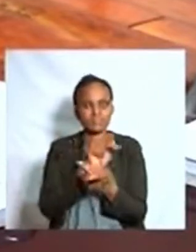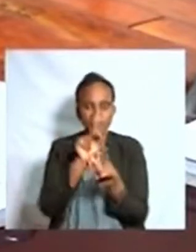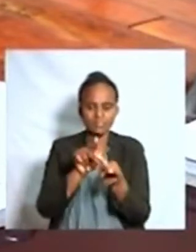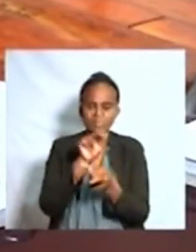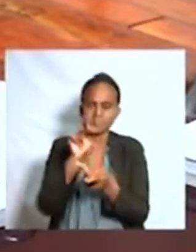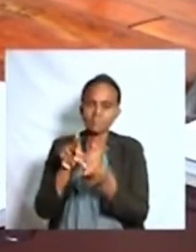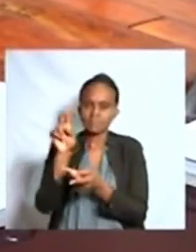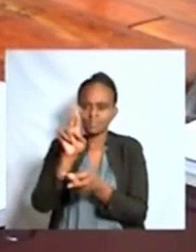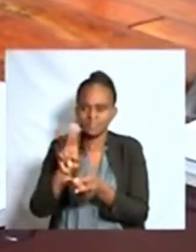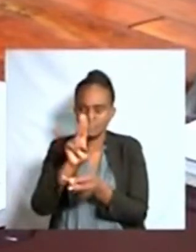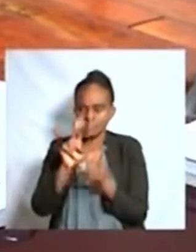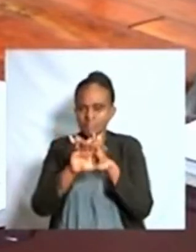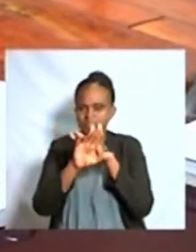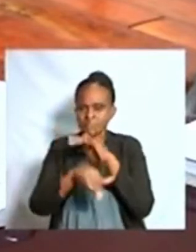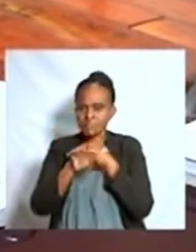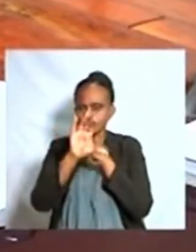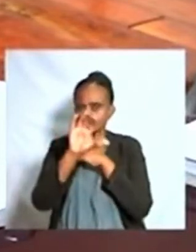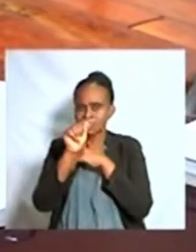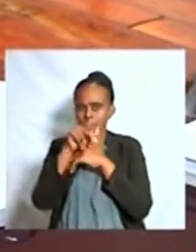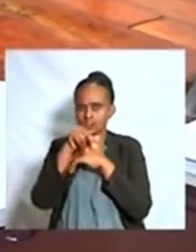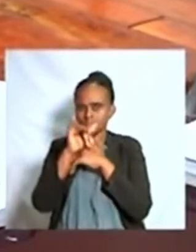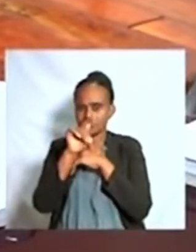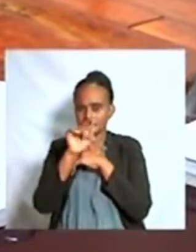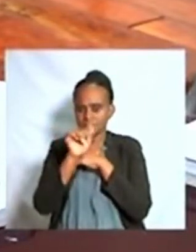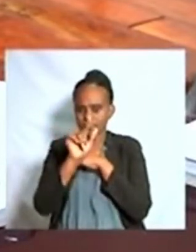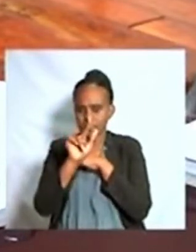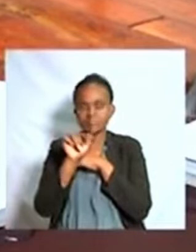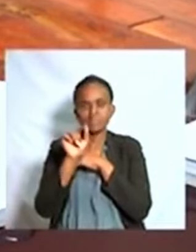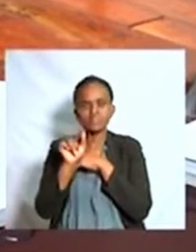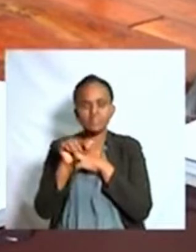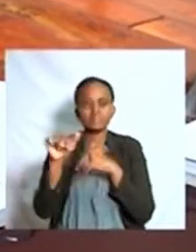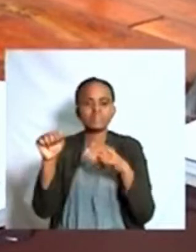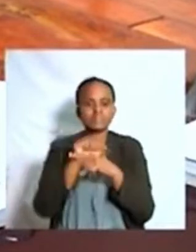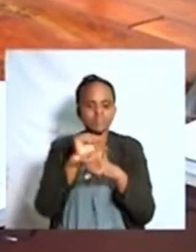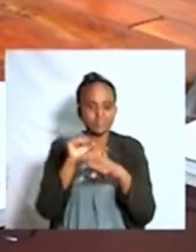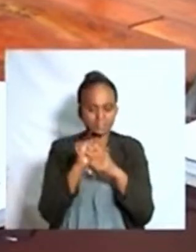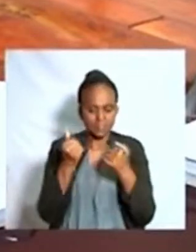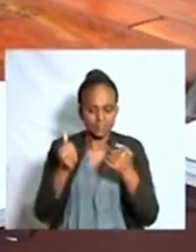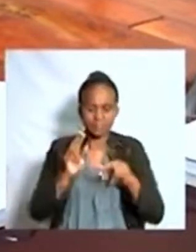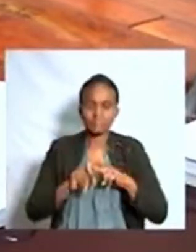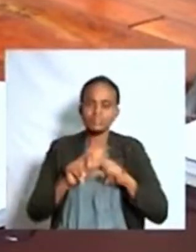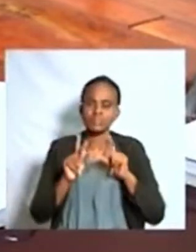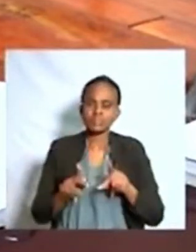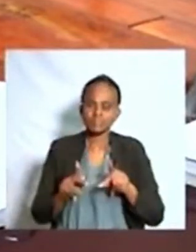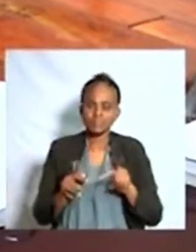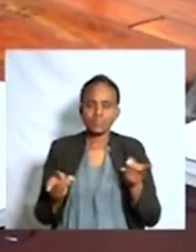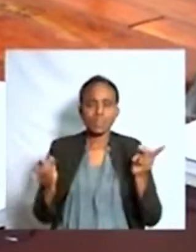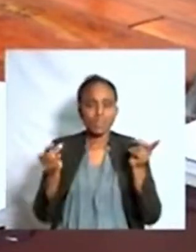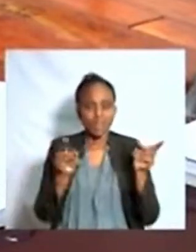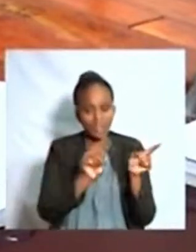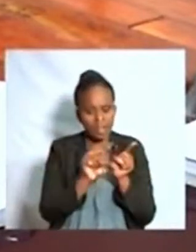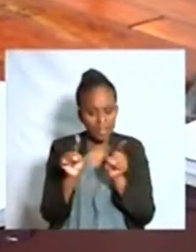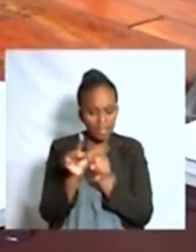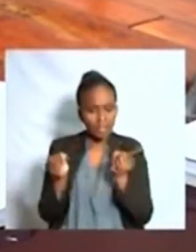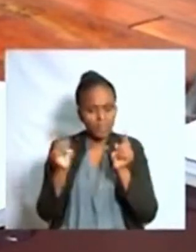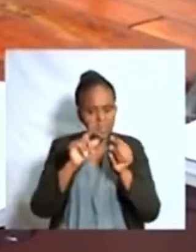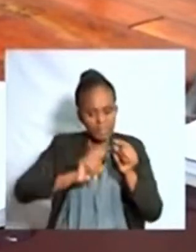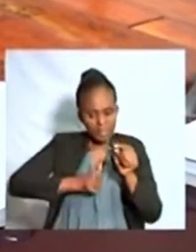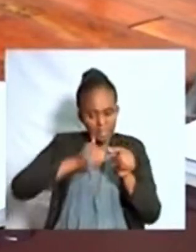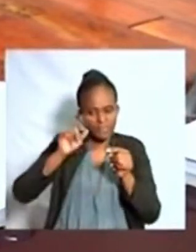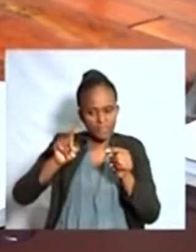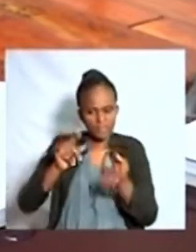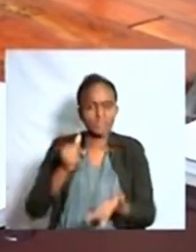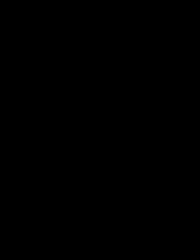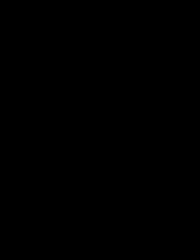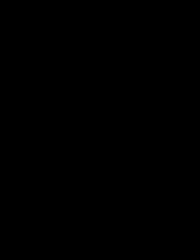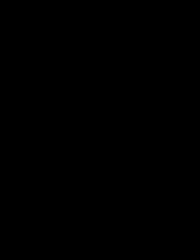spent under capital component. And as a matter of practice now, Chair, is as and when we would need assistance,